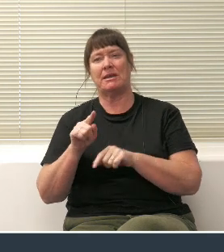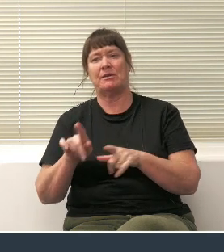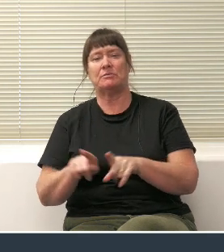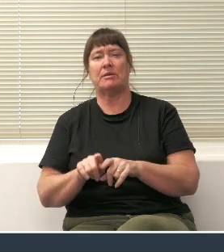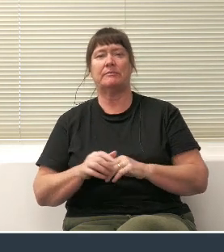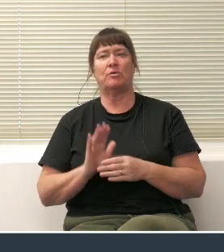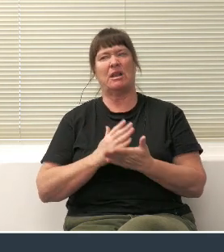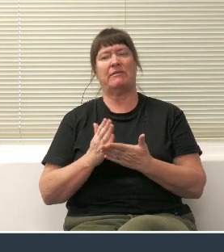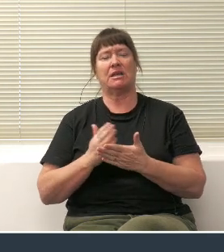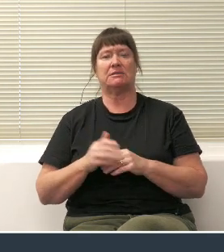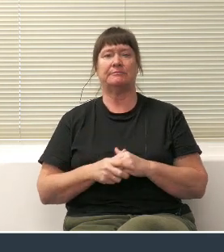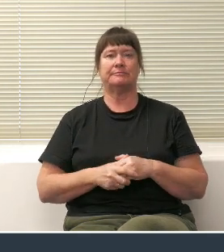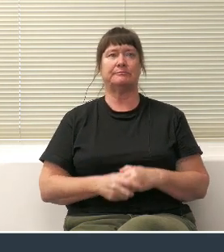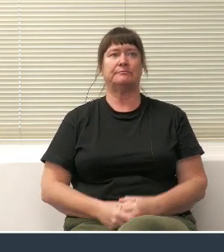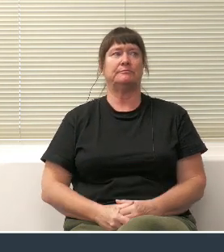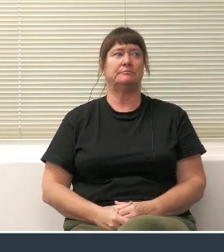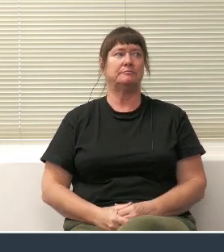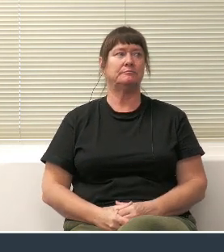clarification.